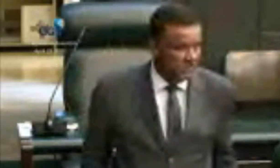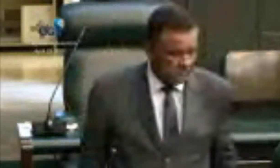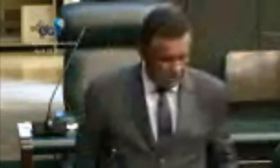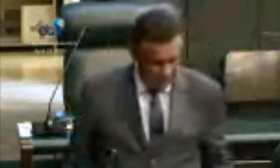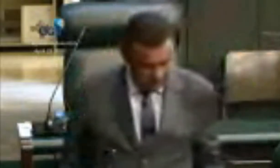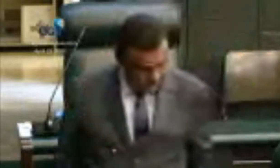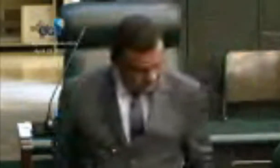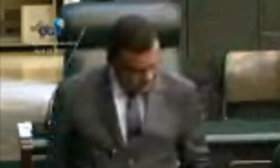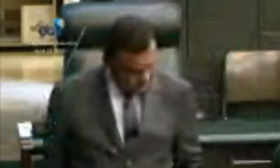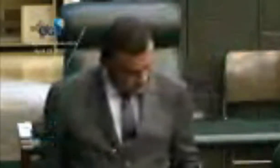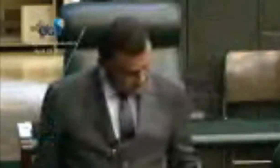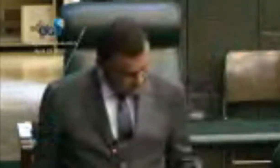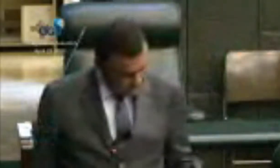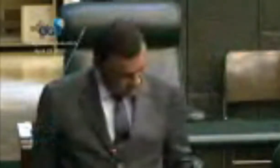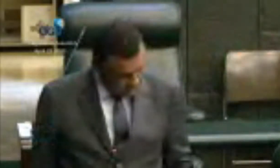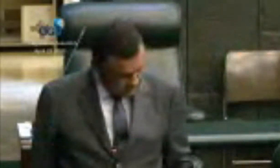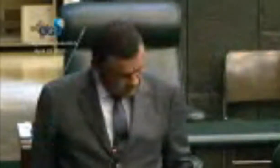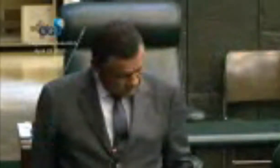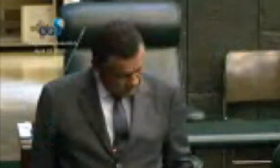Mr. Speaker,